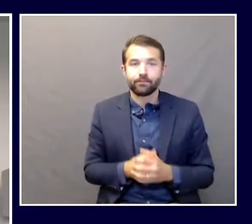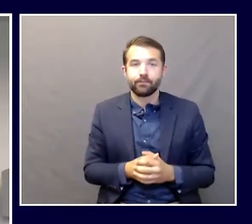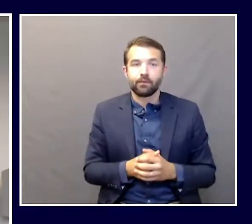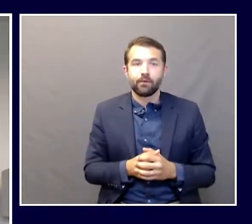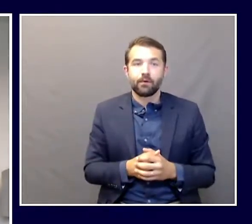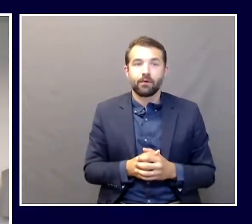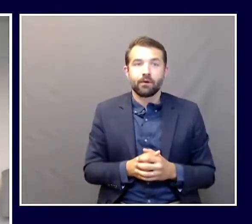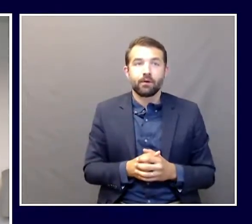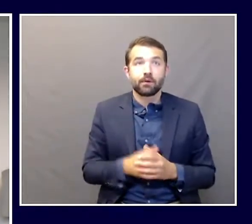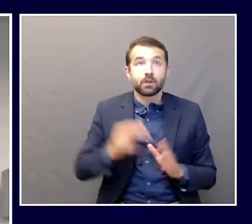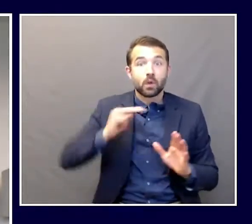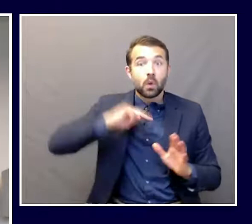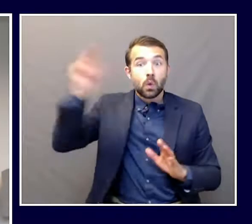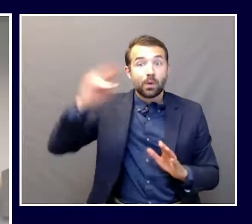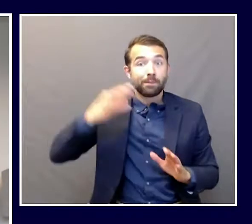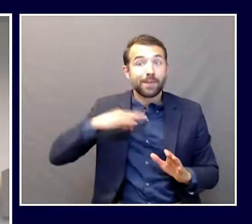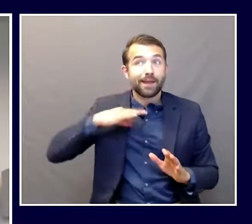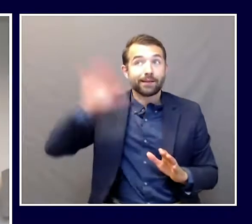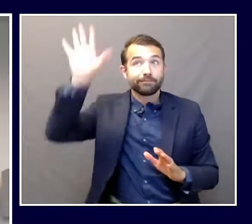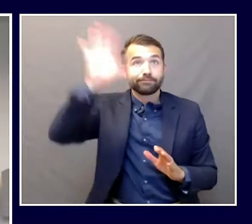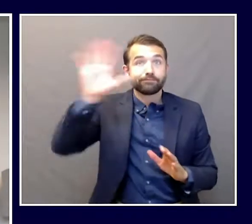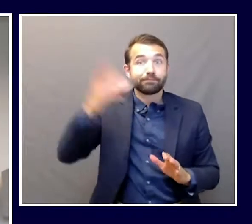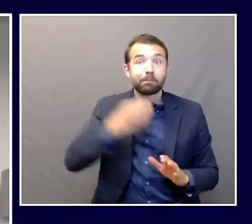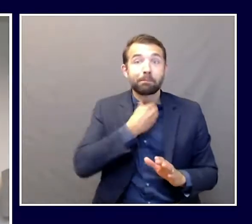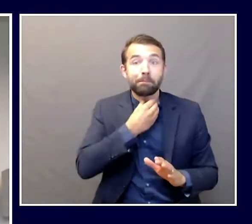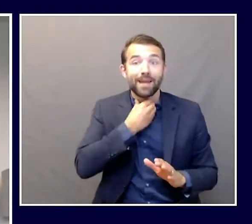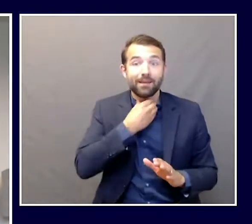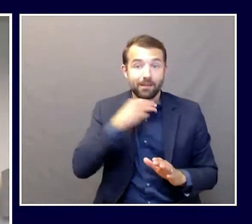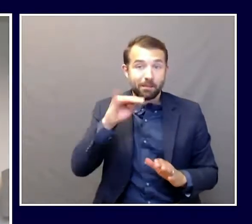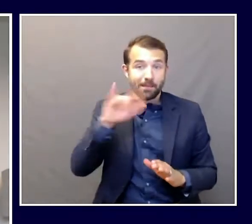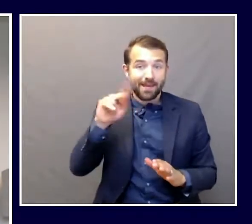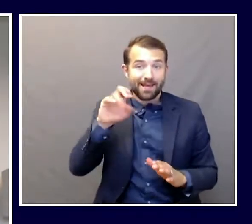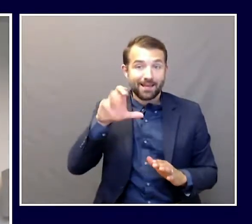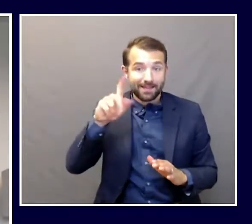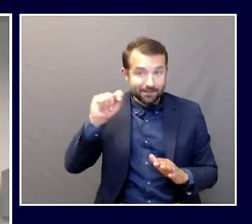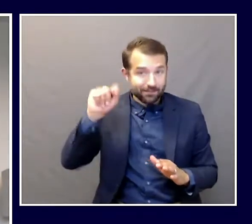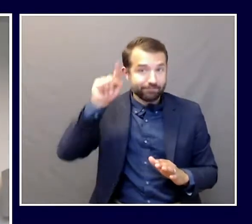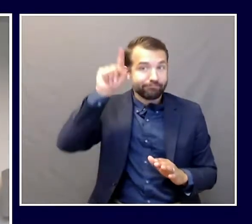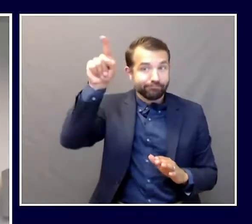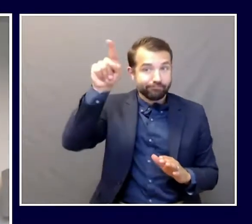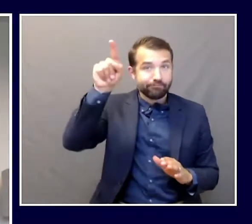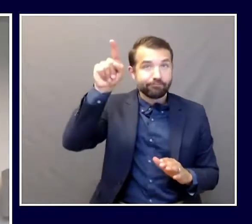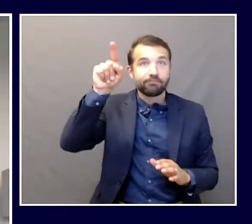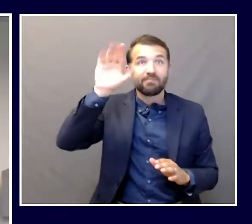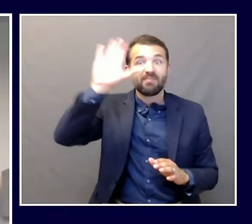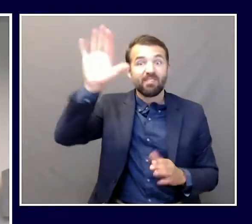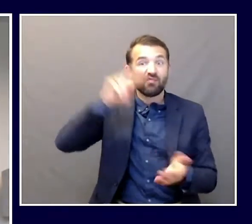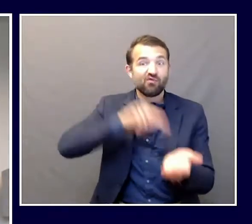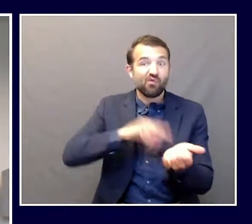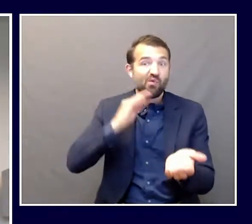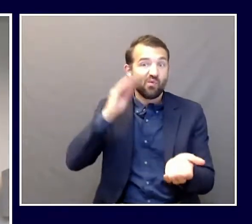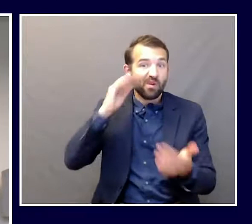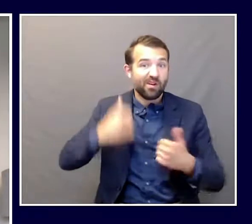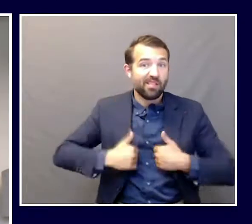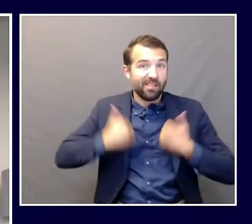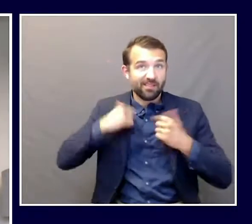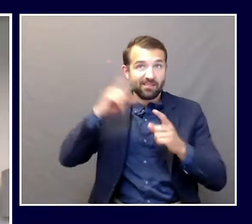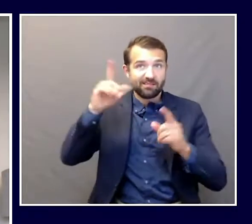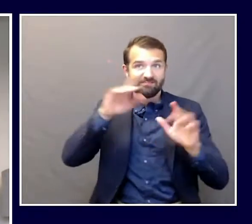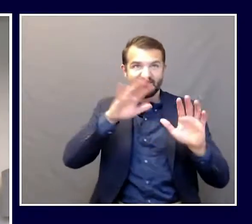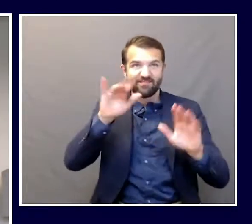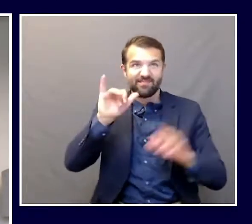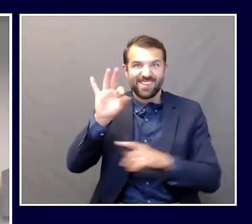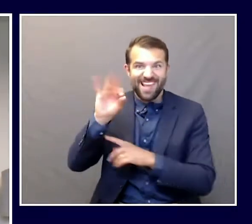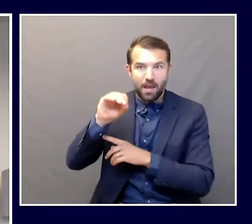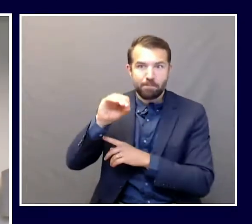Hospital. In others, it's been lower. So what accounts for those differences? I think before we jump to